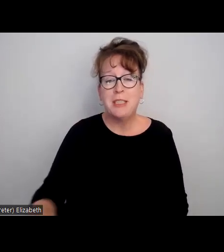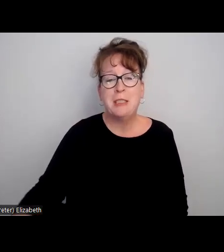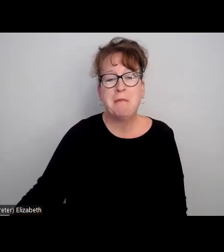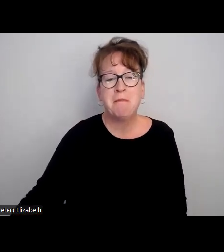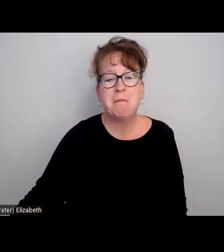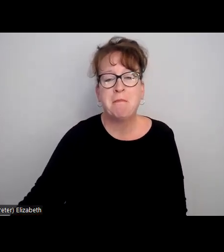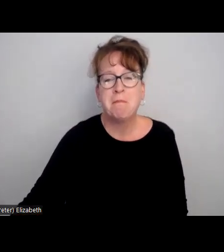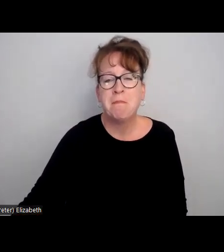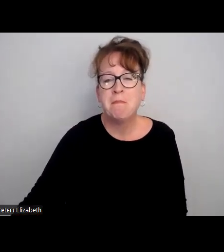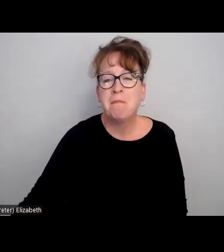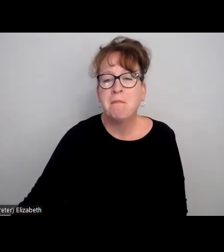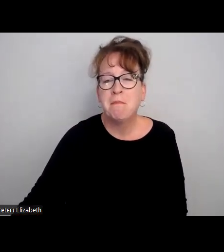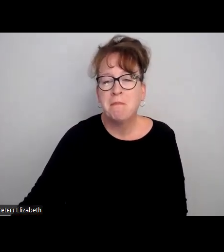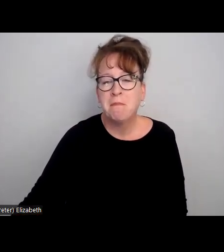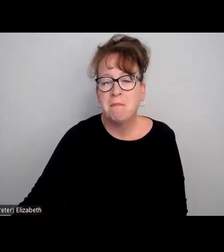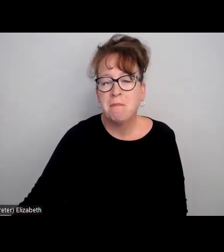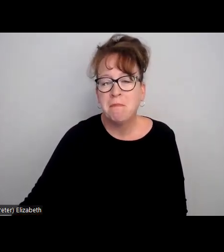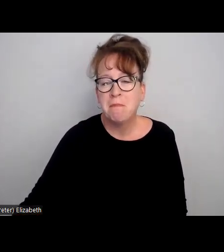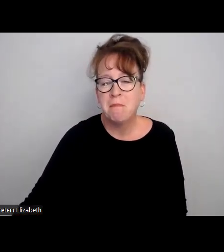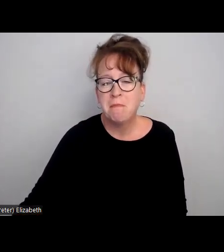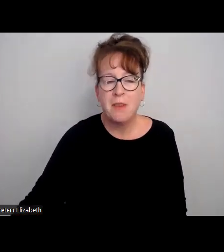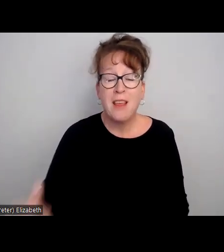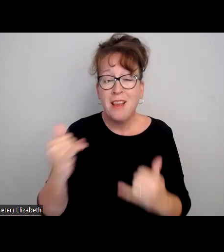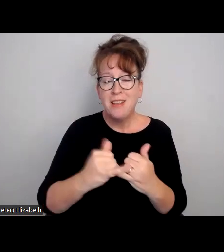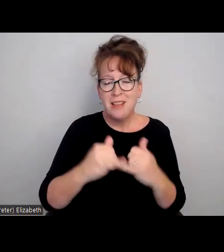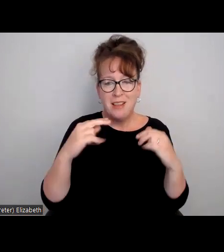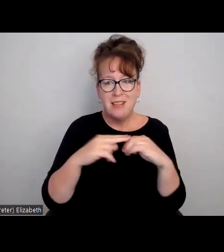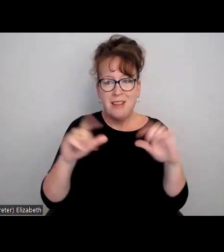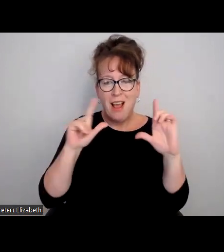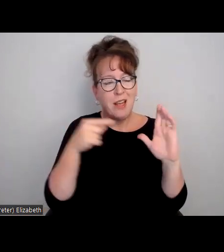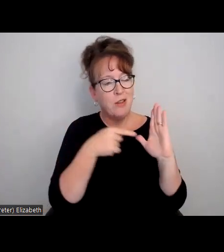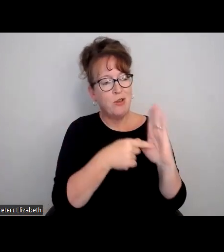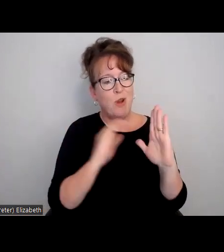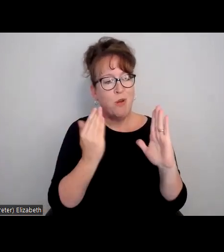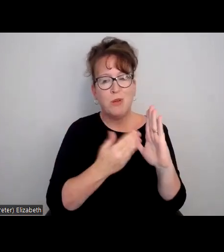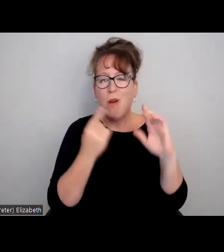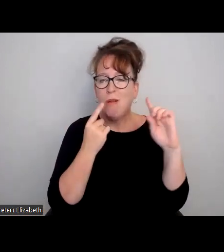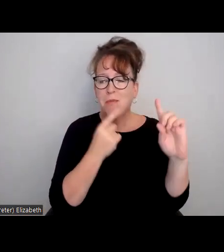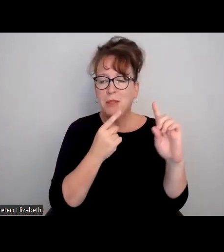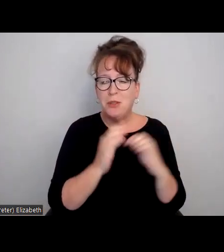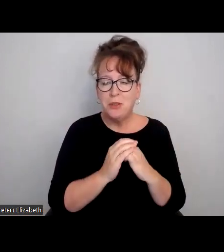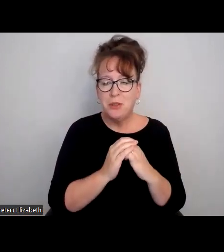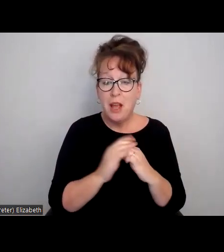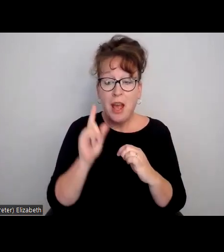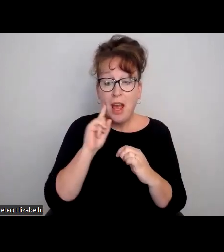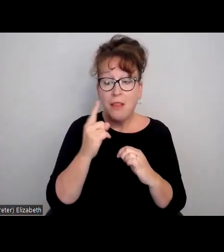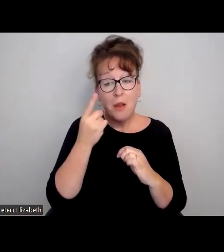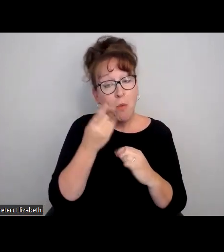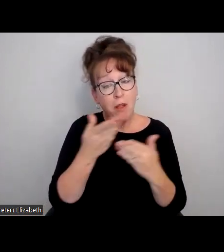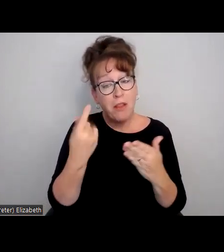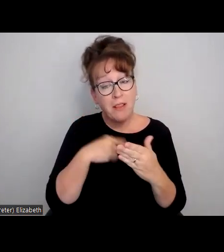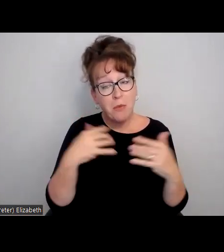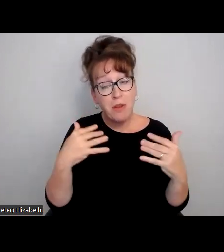So this slide pretty much captures our mission. I think, as I mentioned before, I think probably one of the things you hear the most about is our rate